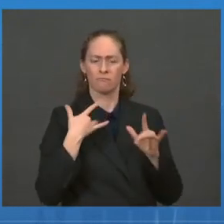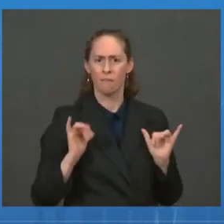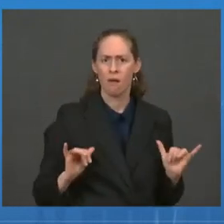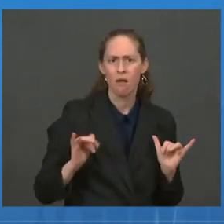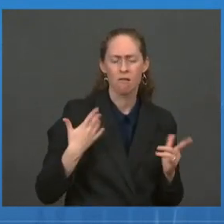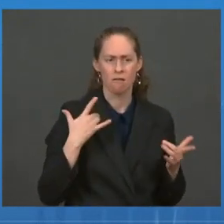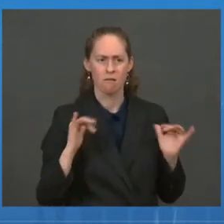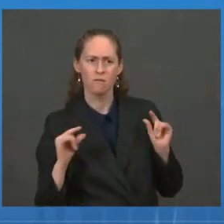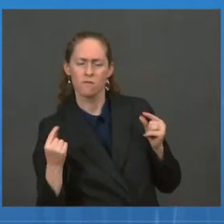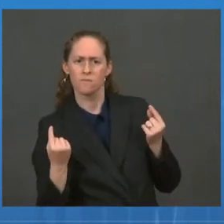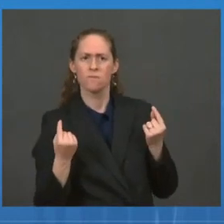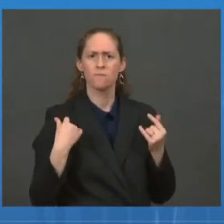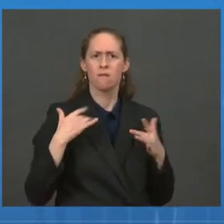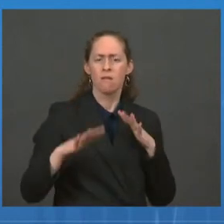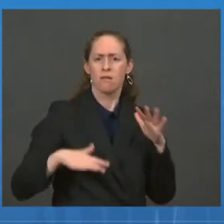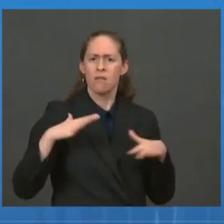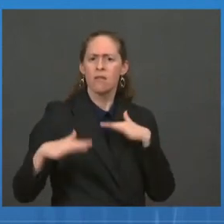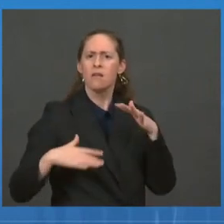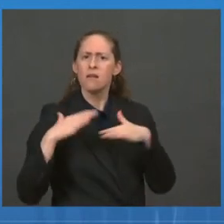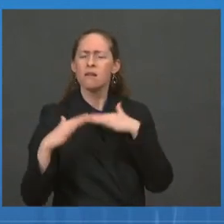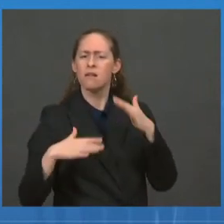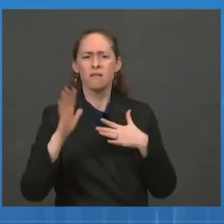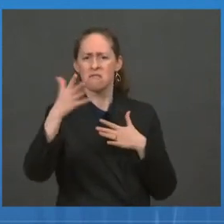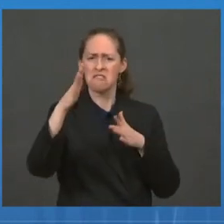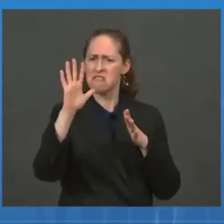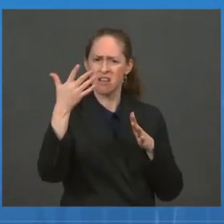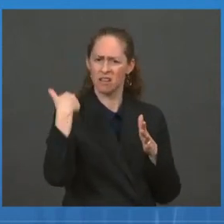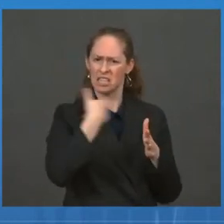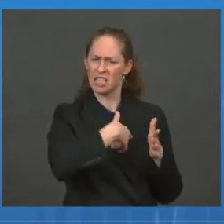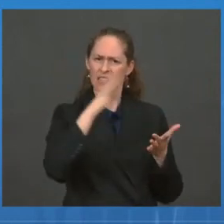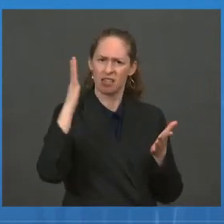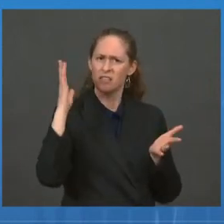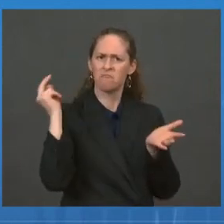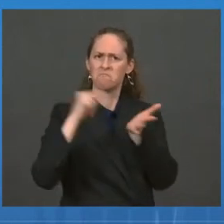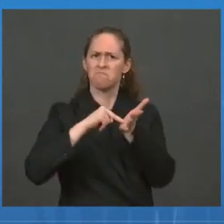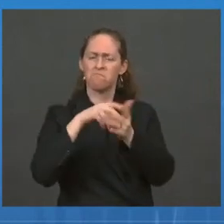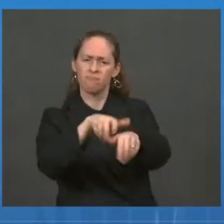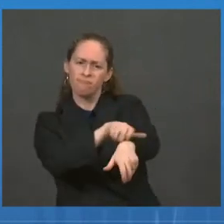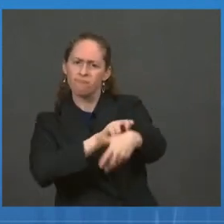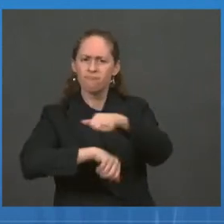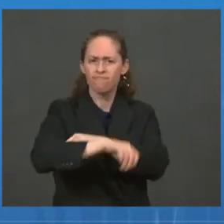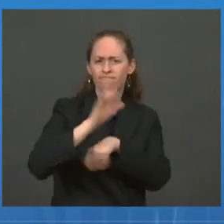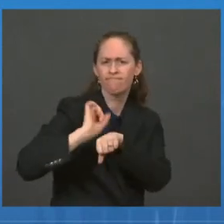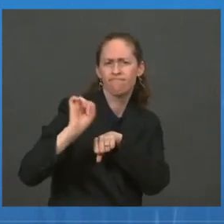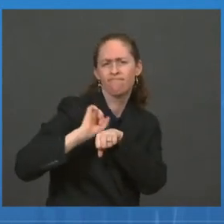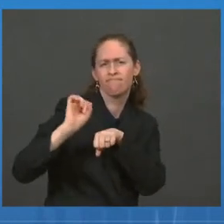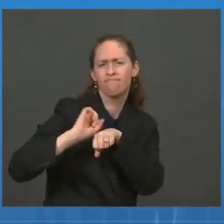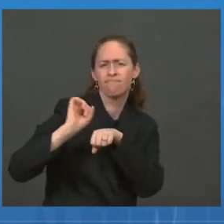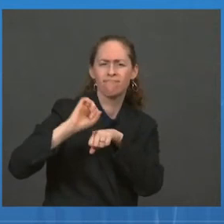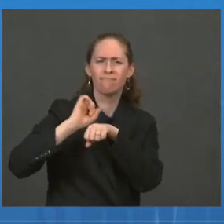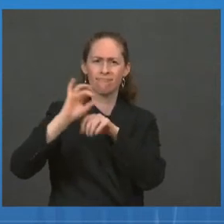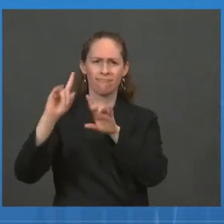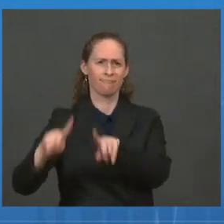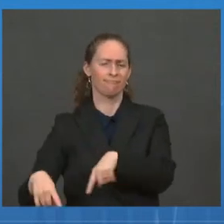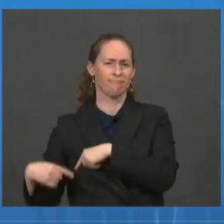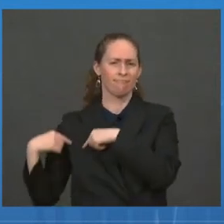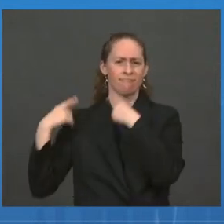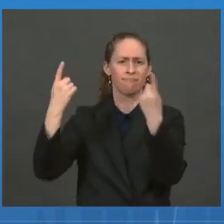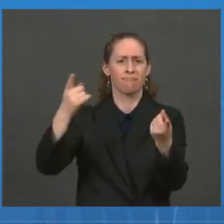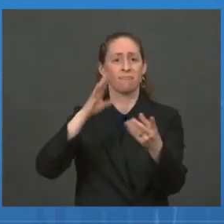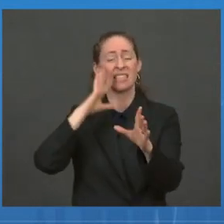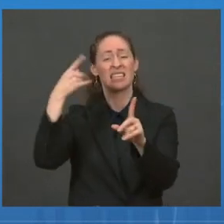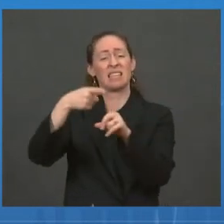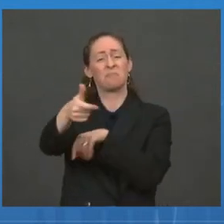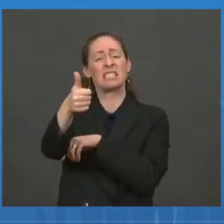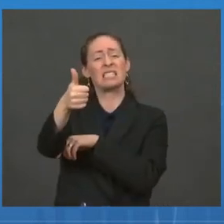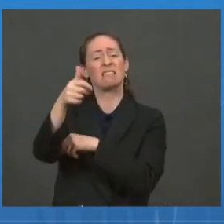vaccines remain our most important tool in our fight against the virus and as dr fauci said while it will take a few weeks to have